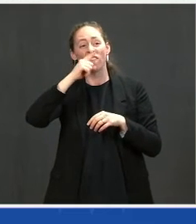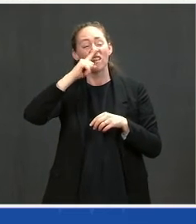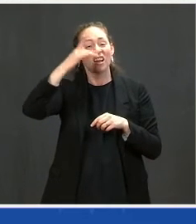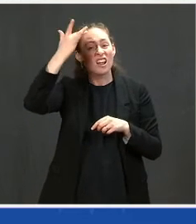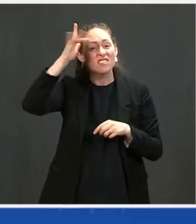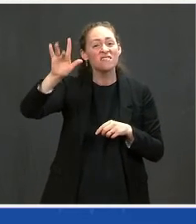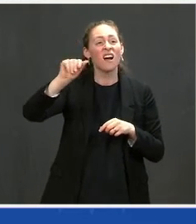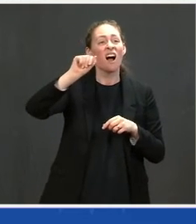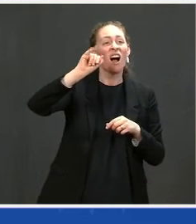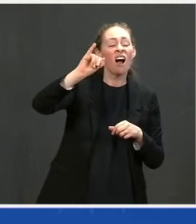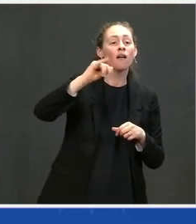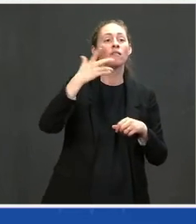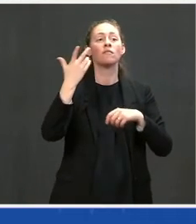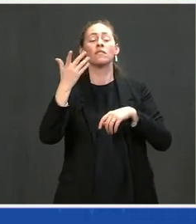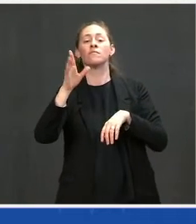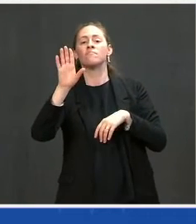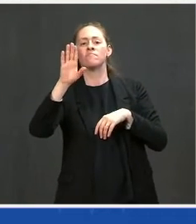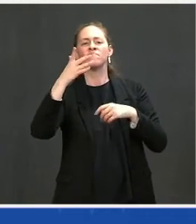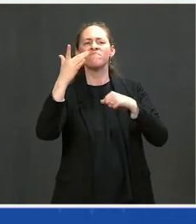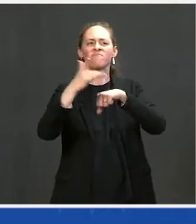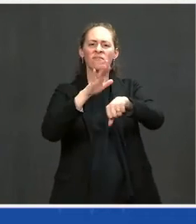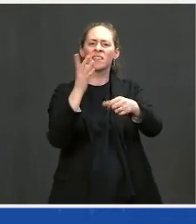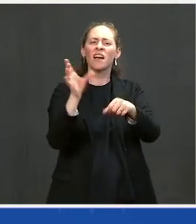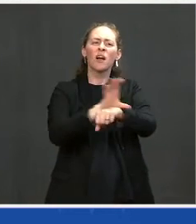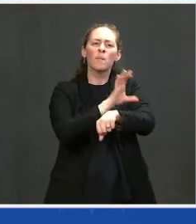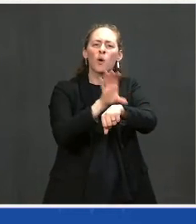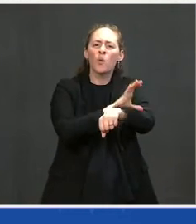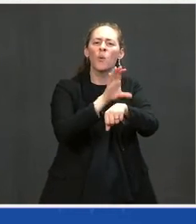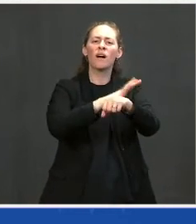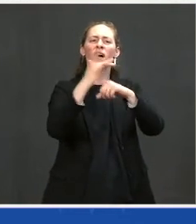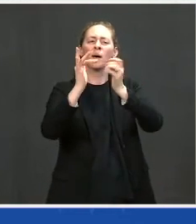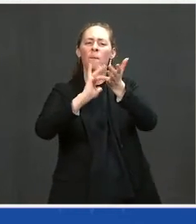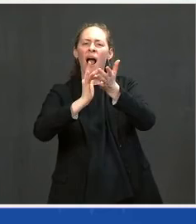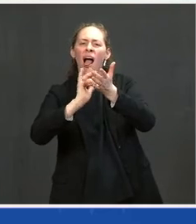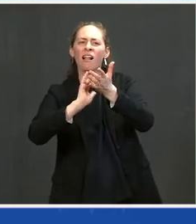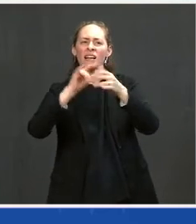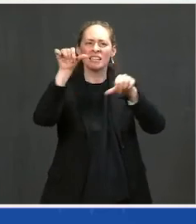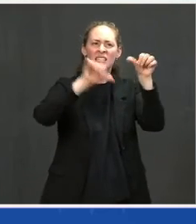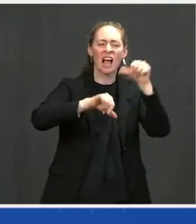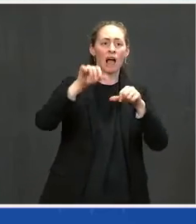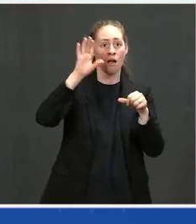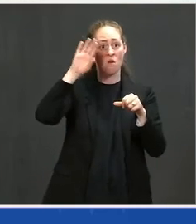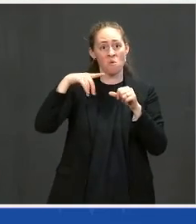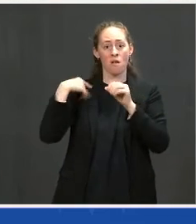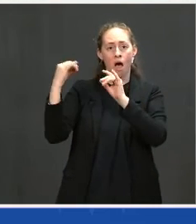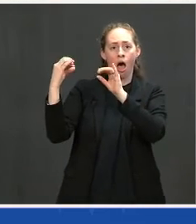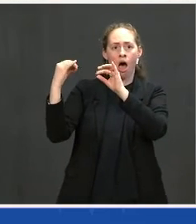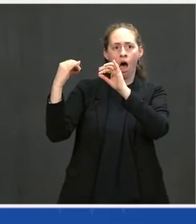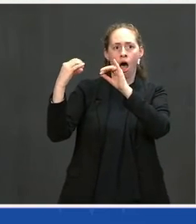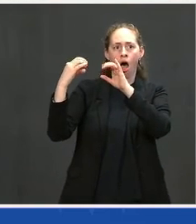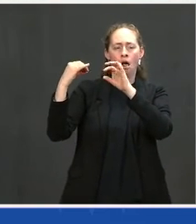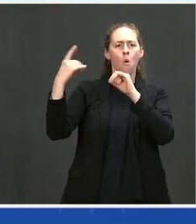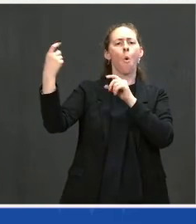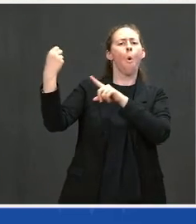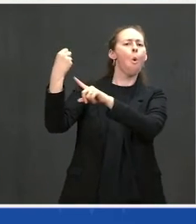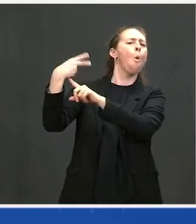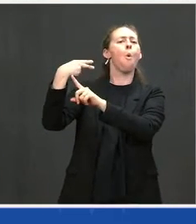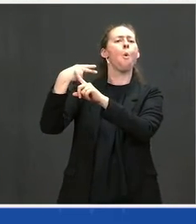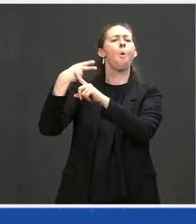real investments. China is out investing us by a long shot because their plan is to own that future.